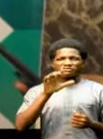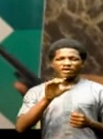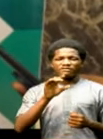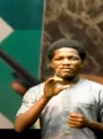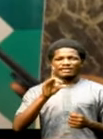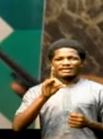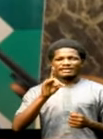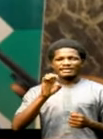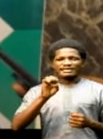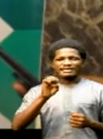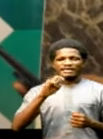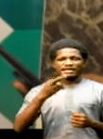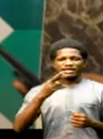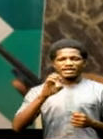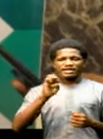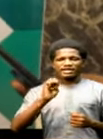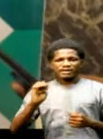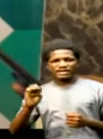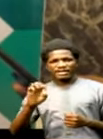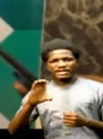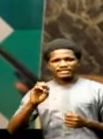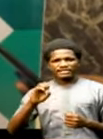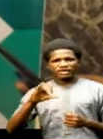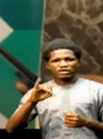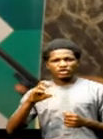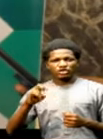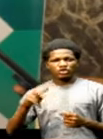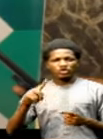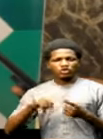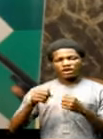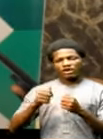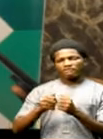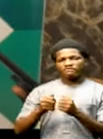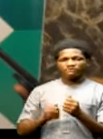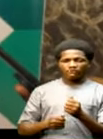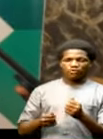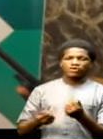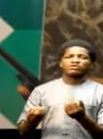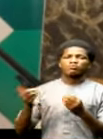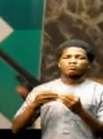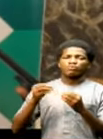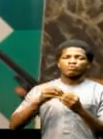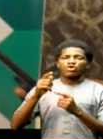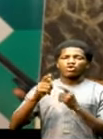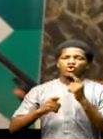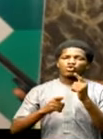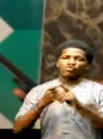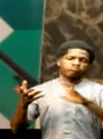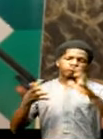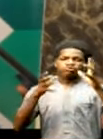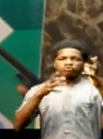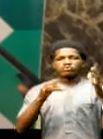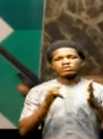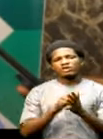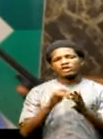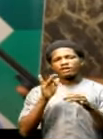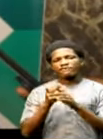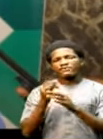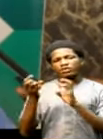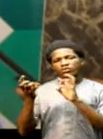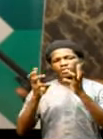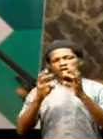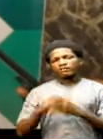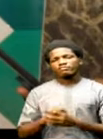you know, in order to avert further global warming that triggers changing in climate, that has its